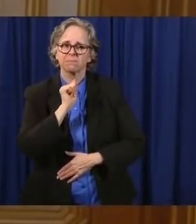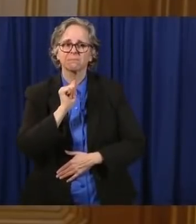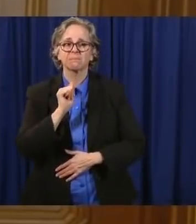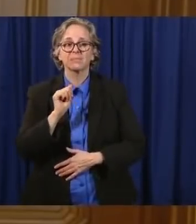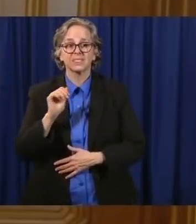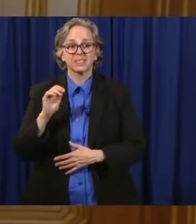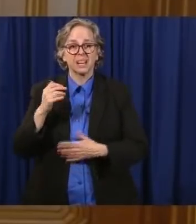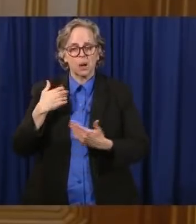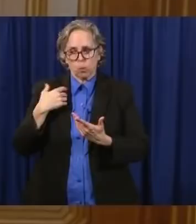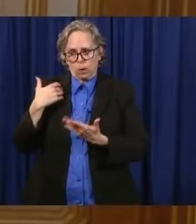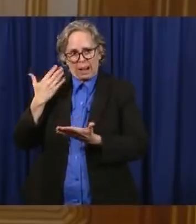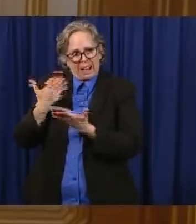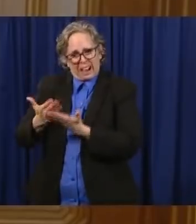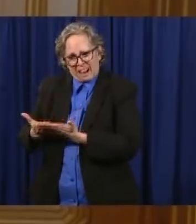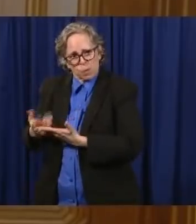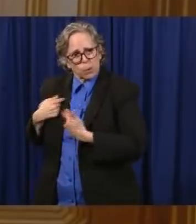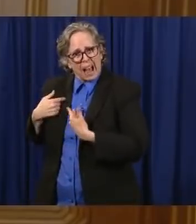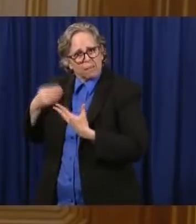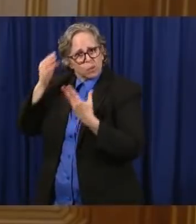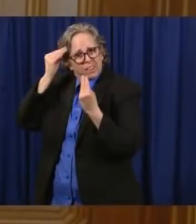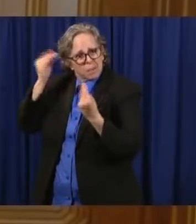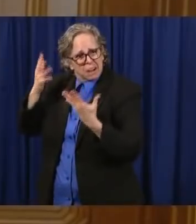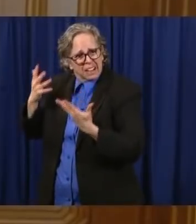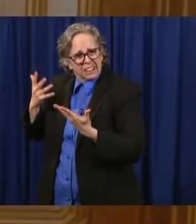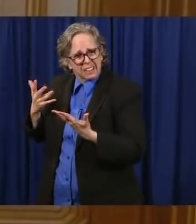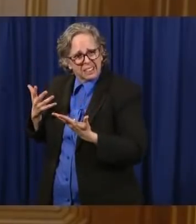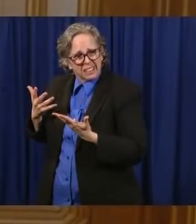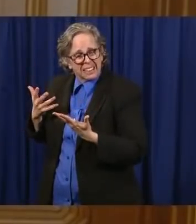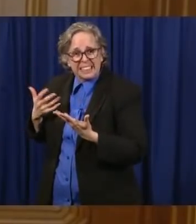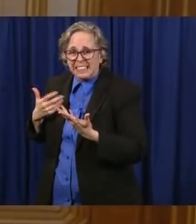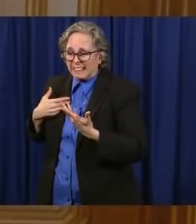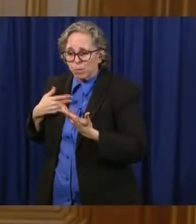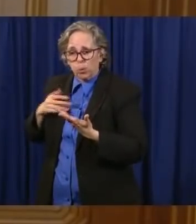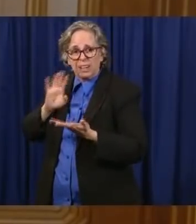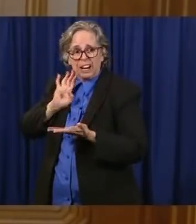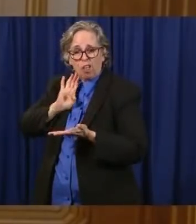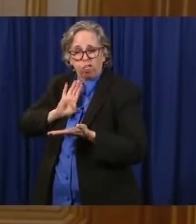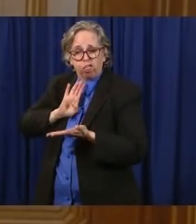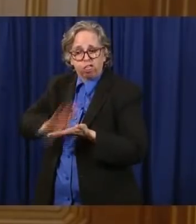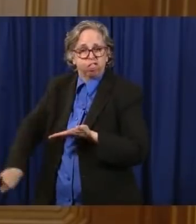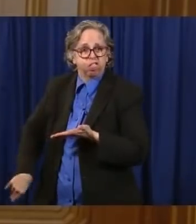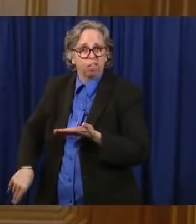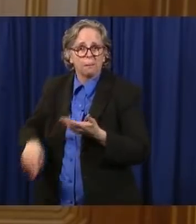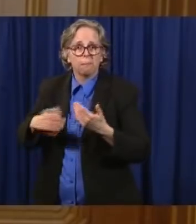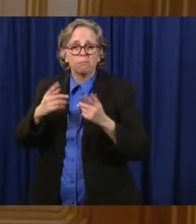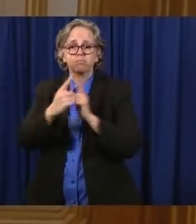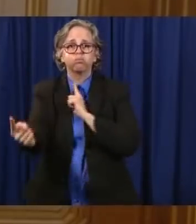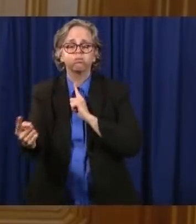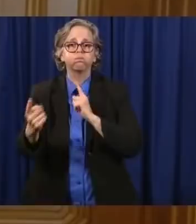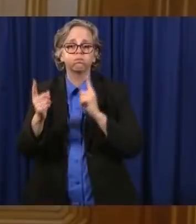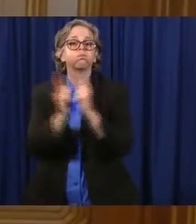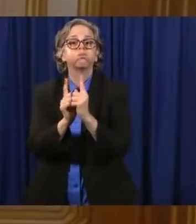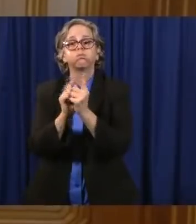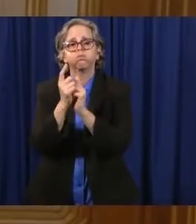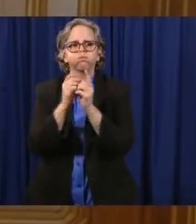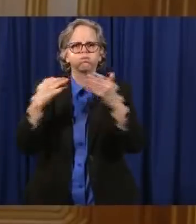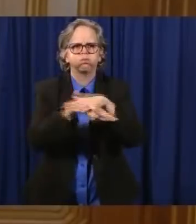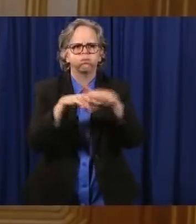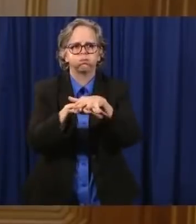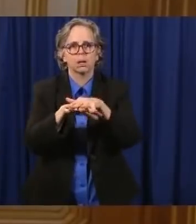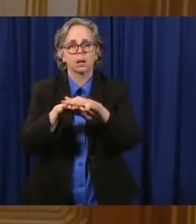that if we don't hang in there, if we don't continue to do what we're doing, it's going to cost a lot of lives,